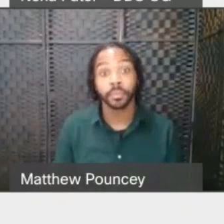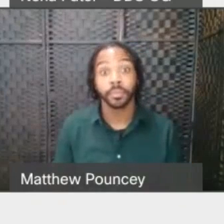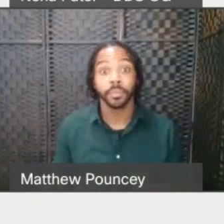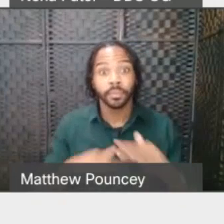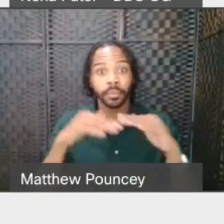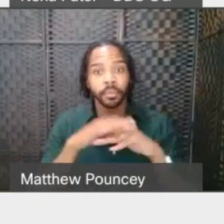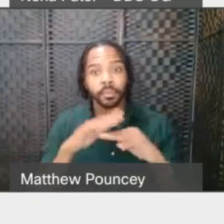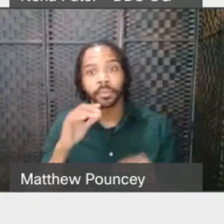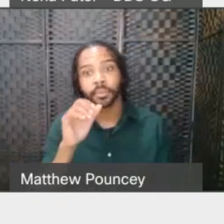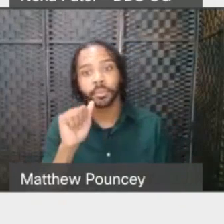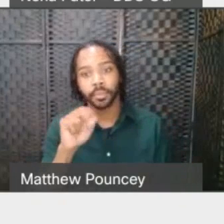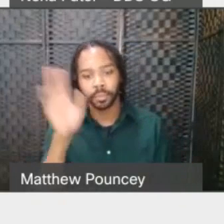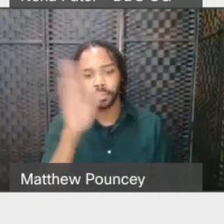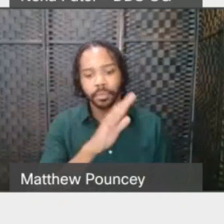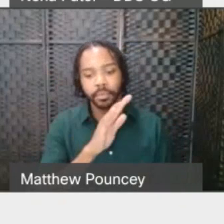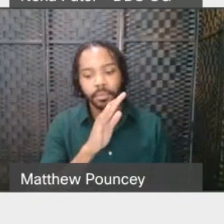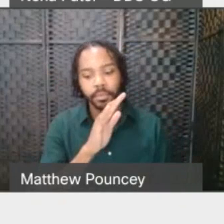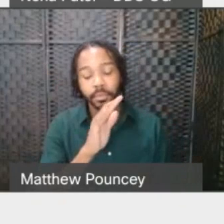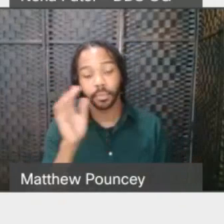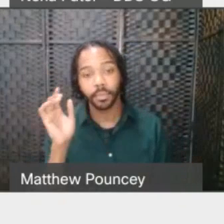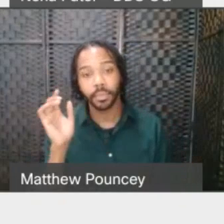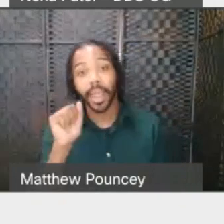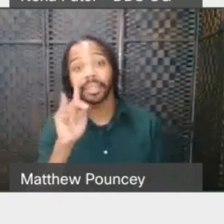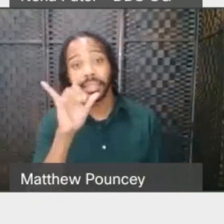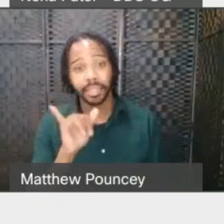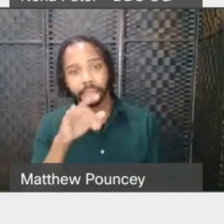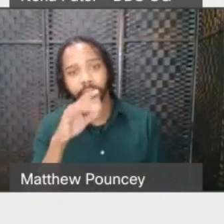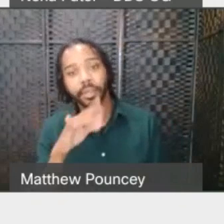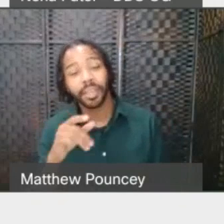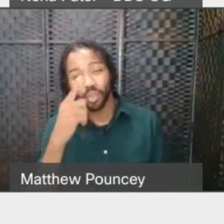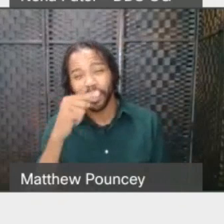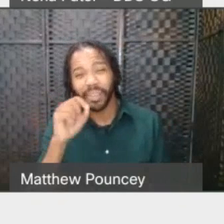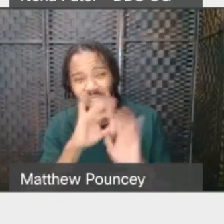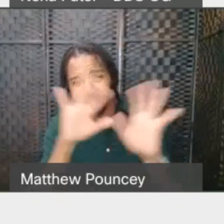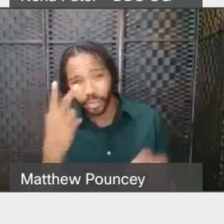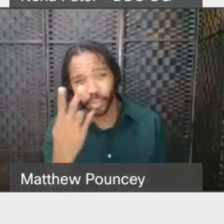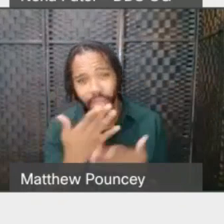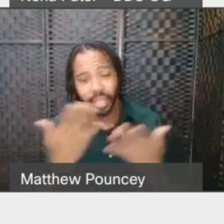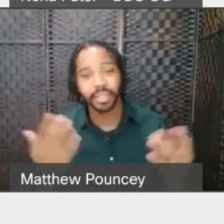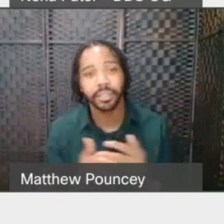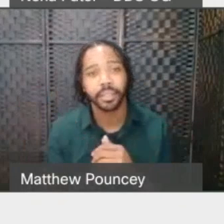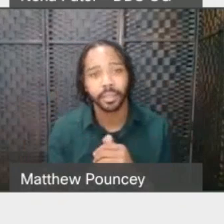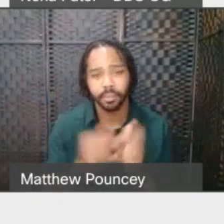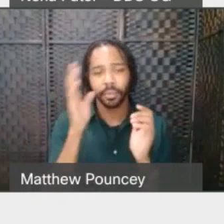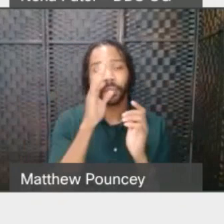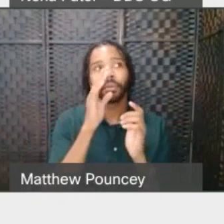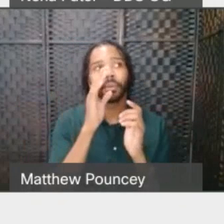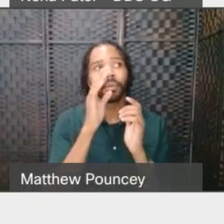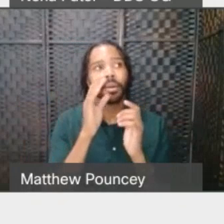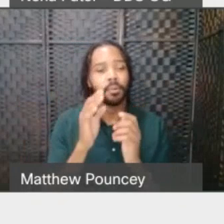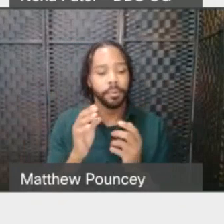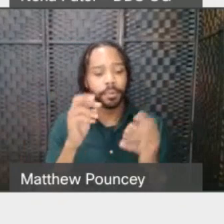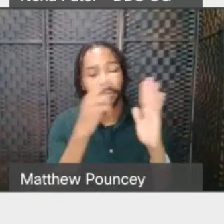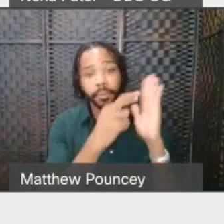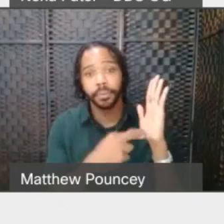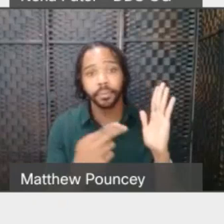to if I could just clarify sort of two tracks here. One is the regulation really established